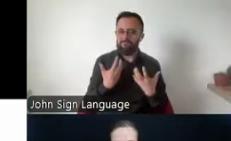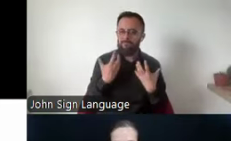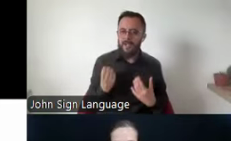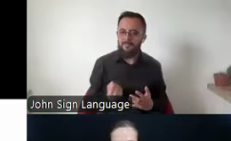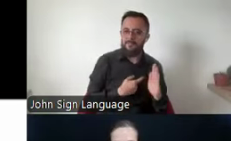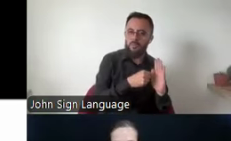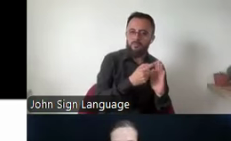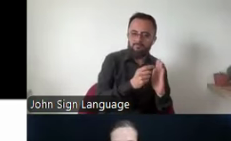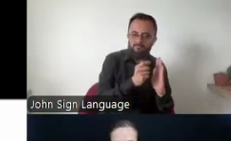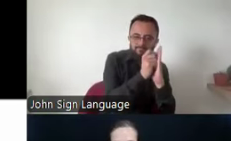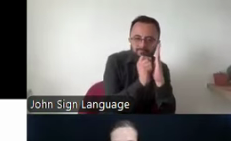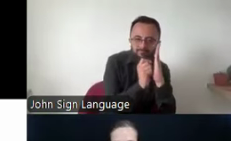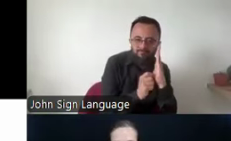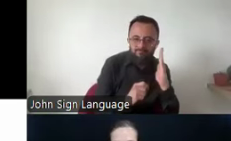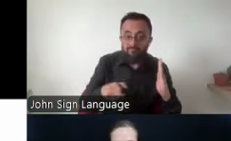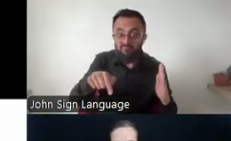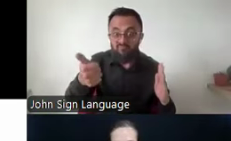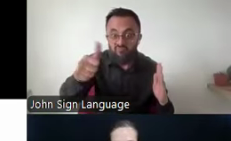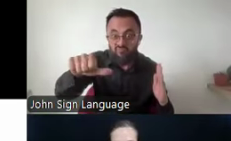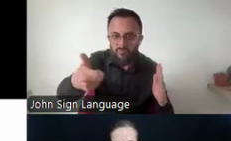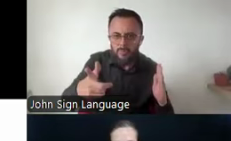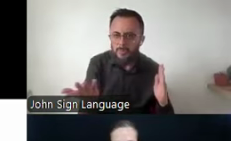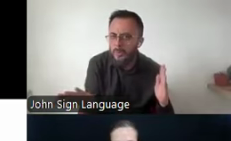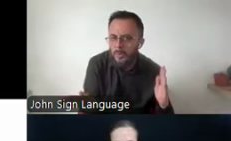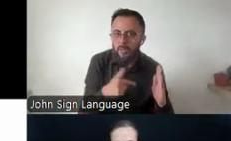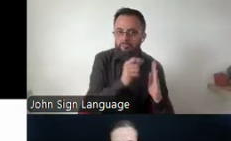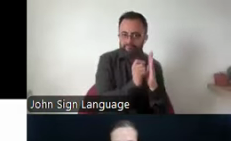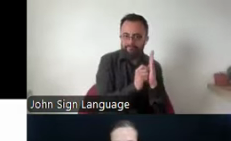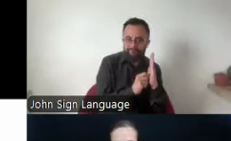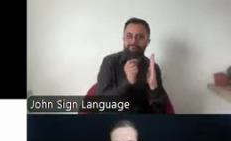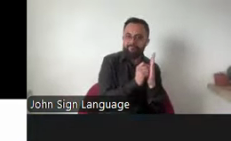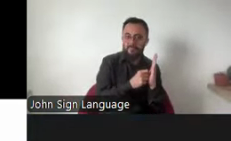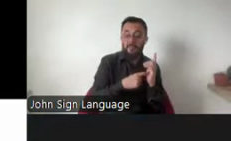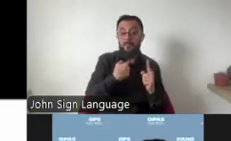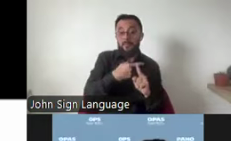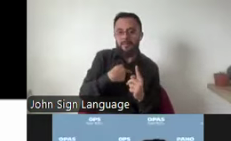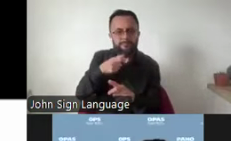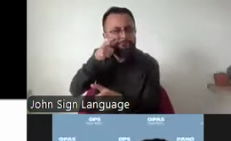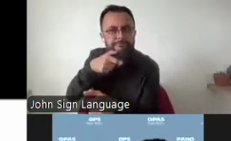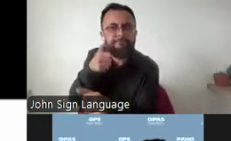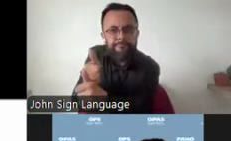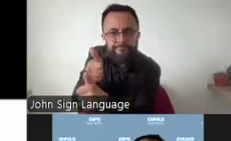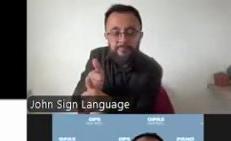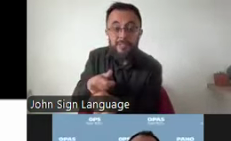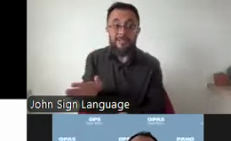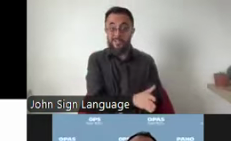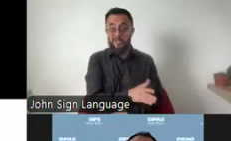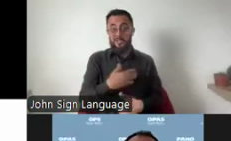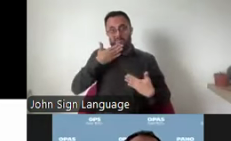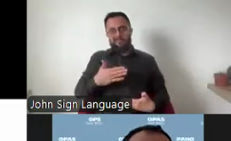All right, I'm coming to the end of the presentation. Thank you so much for your attention. And on this slide, you can see a QR